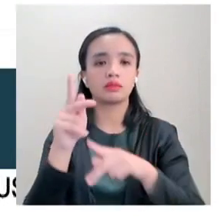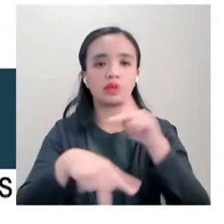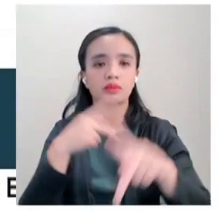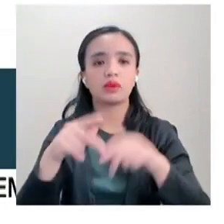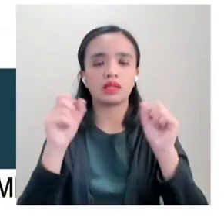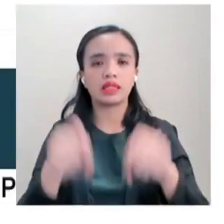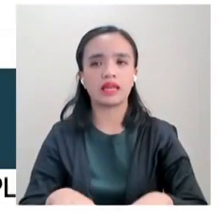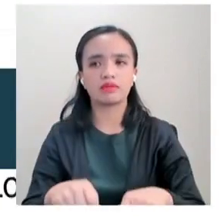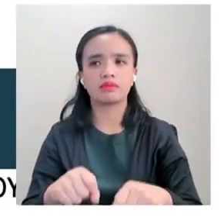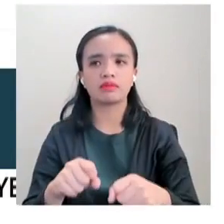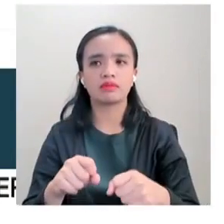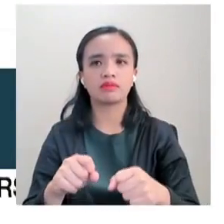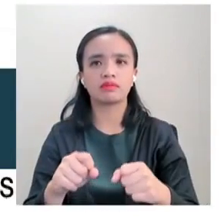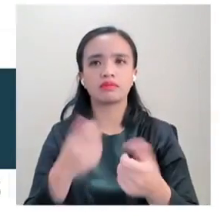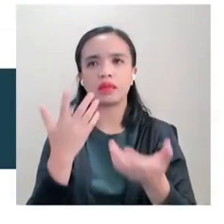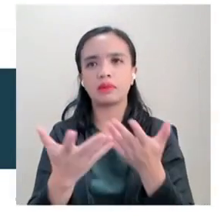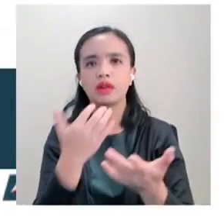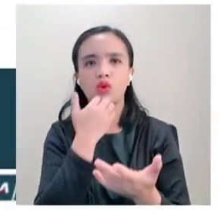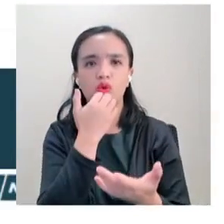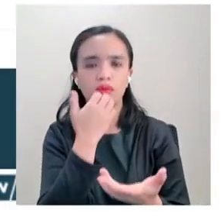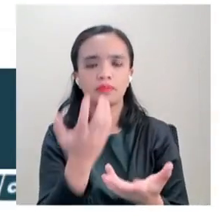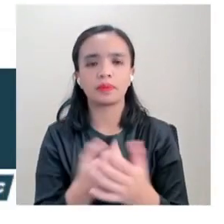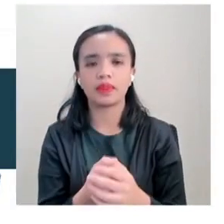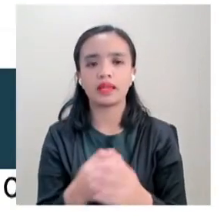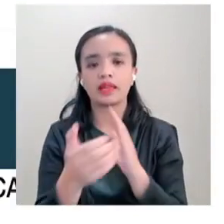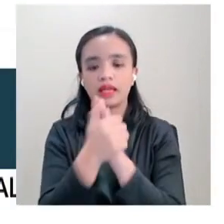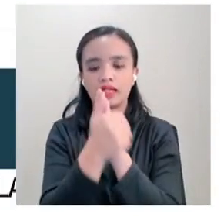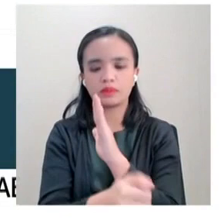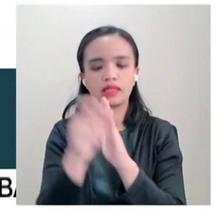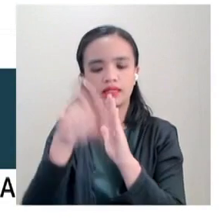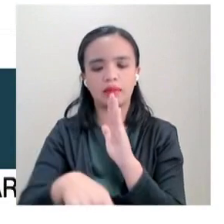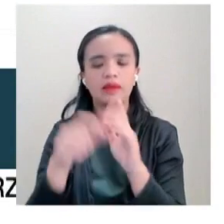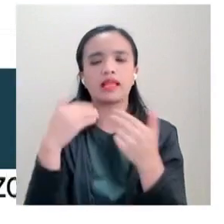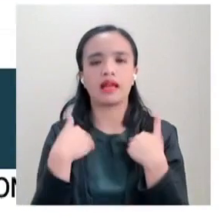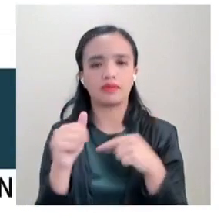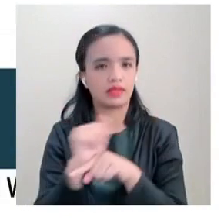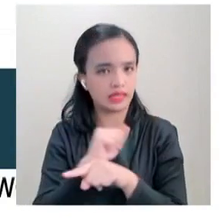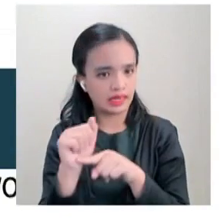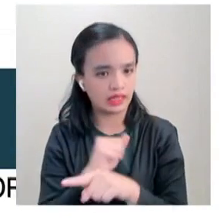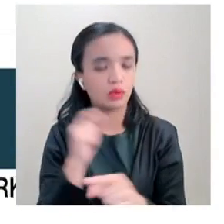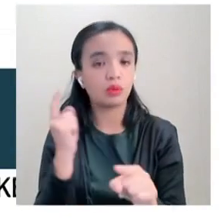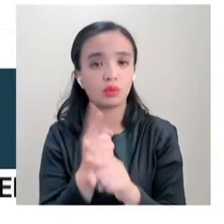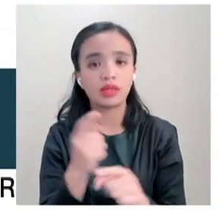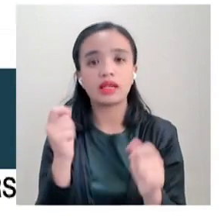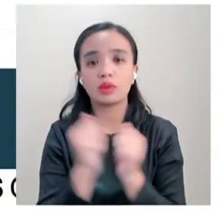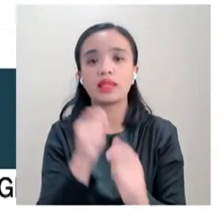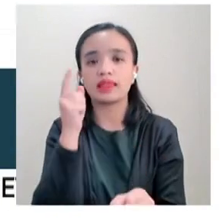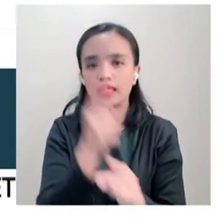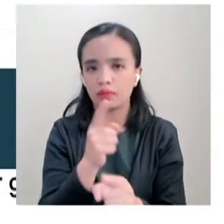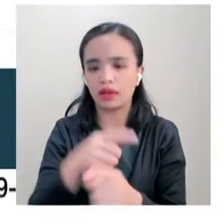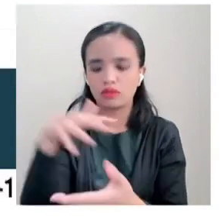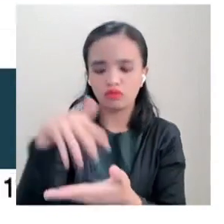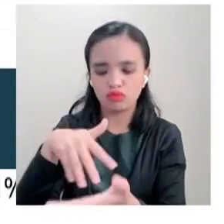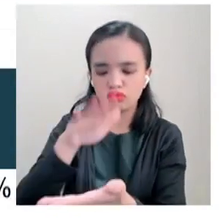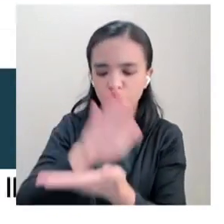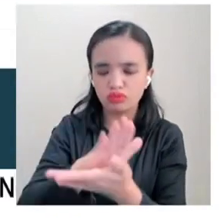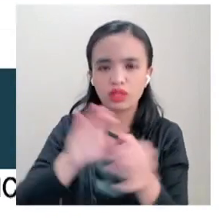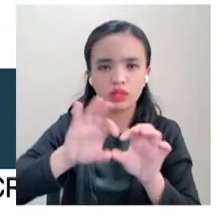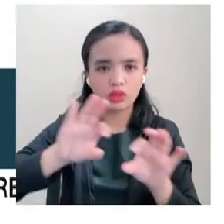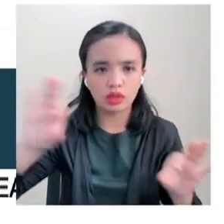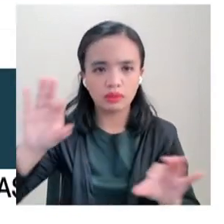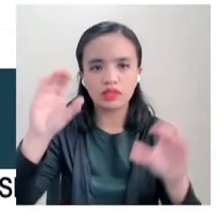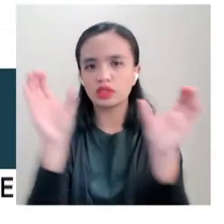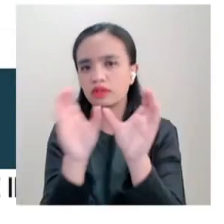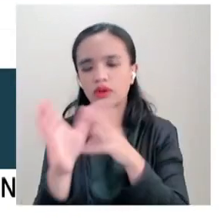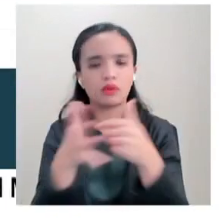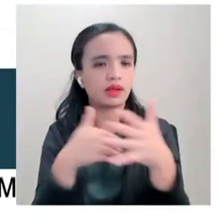So let's call a spade. An expert should be equipped with the proper schooling, diploma, certificates, or whatever you